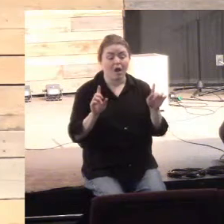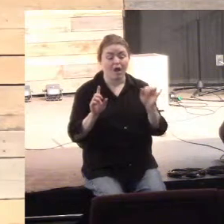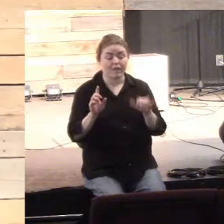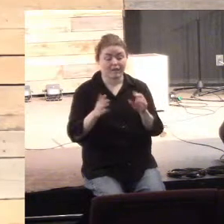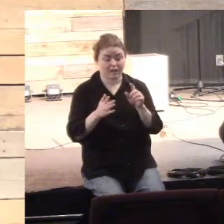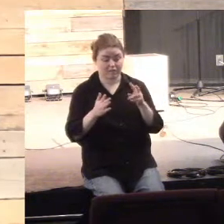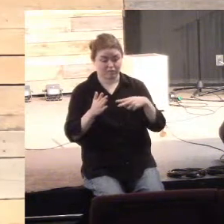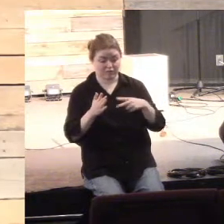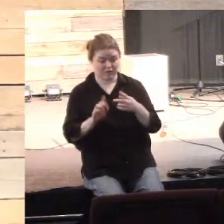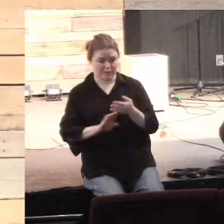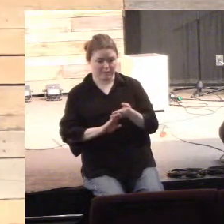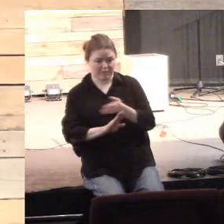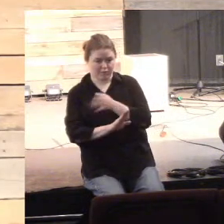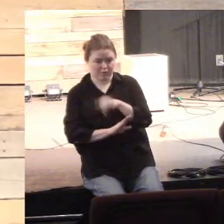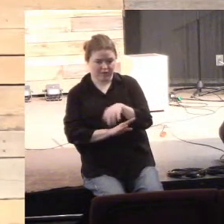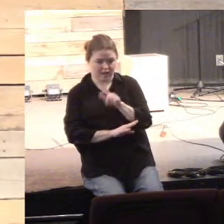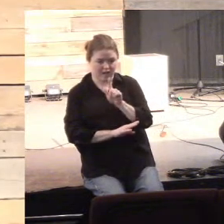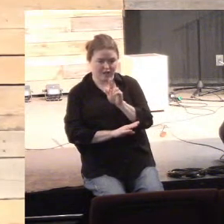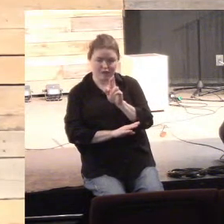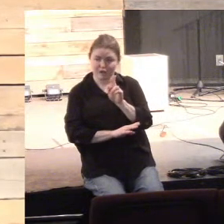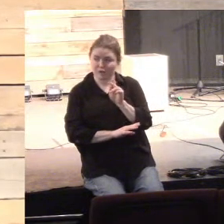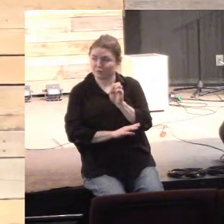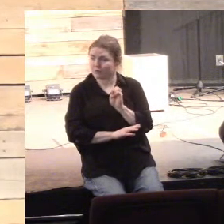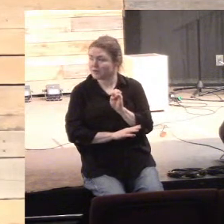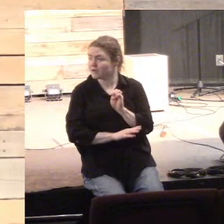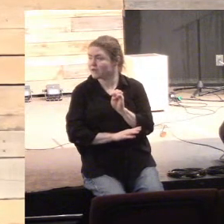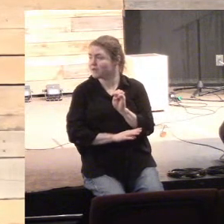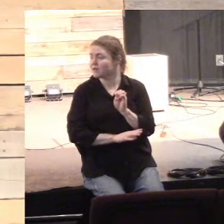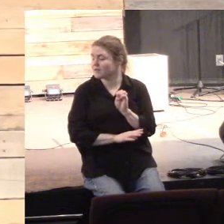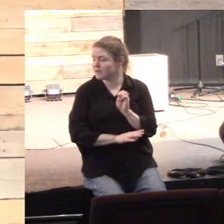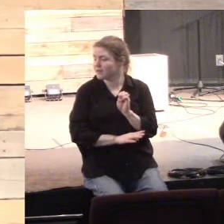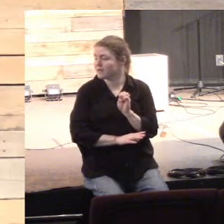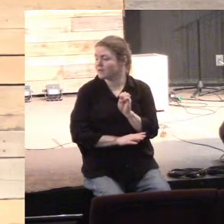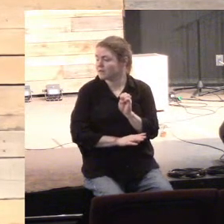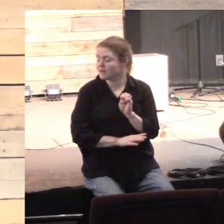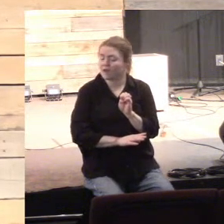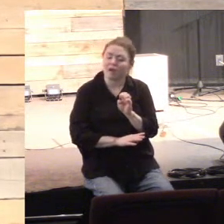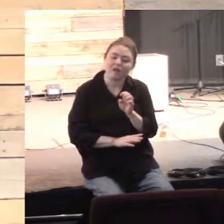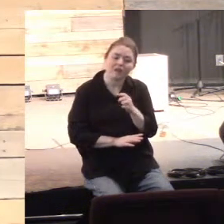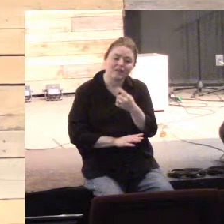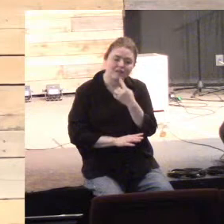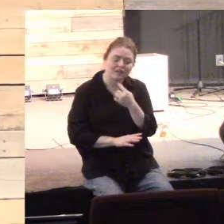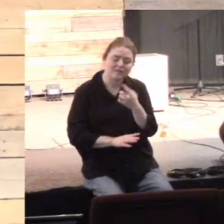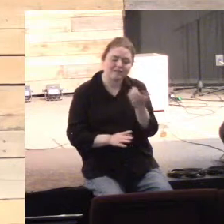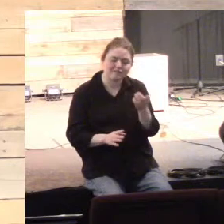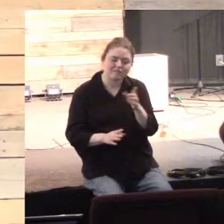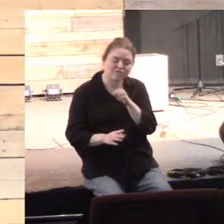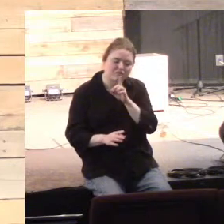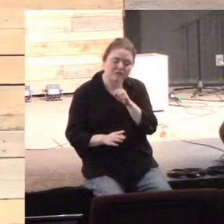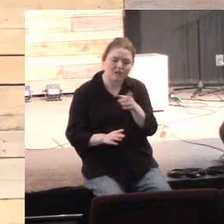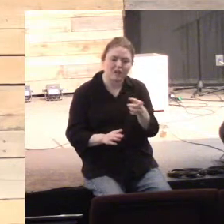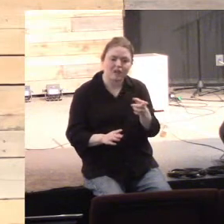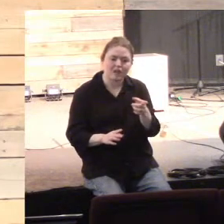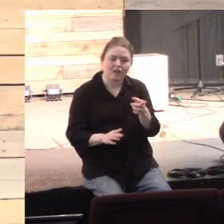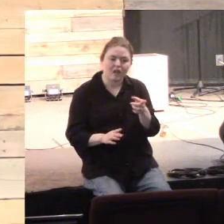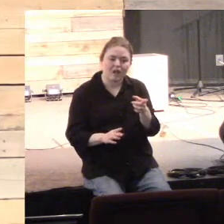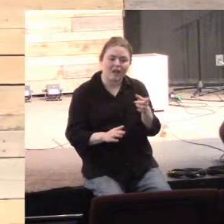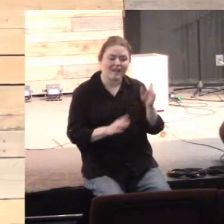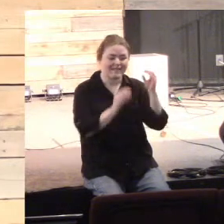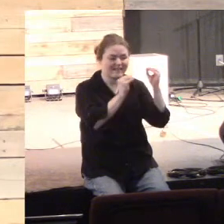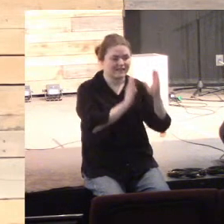Luke, it says, basically, and he's talking to the teachers of the law, he says, they